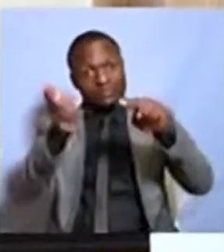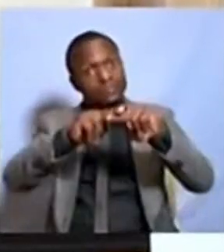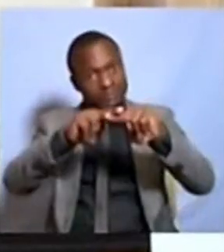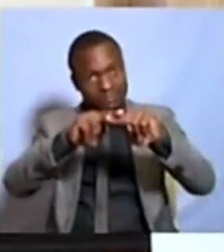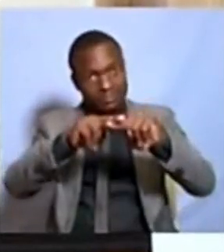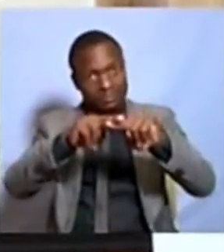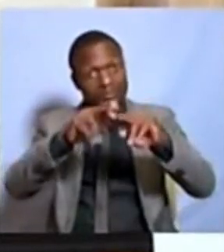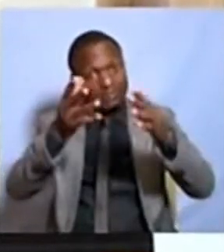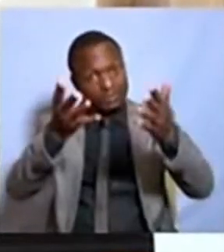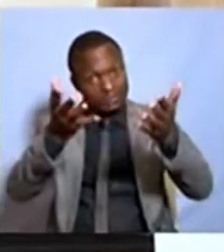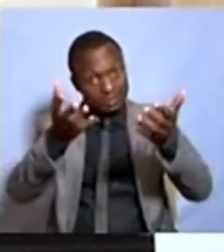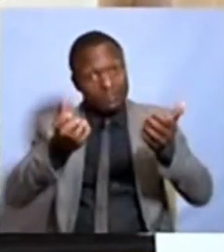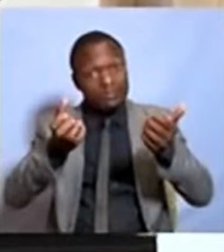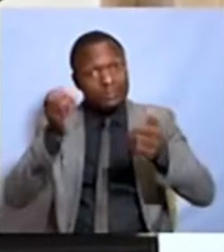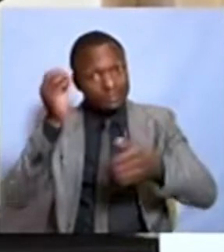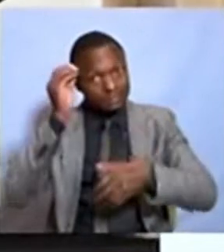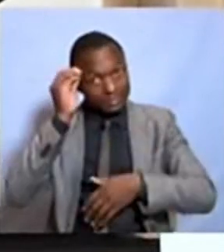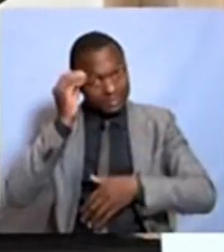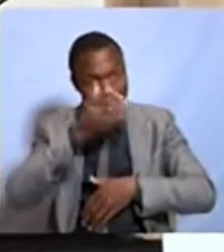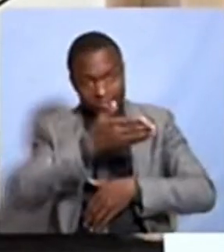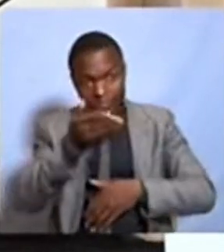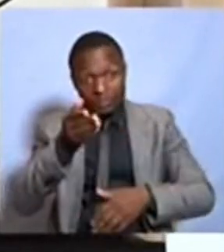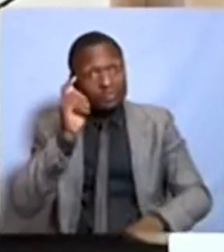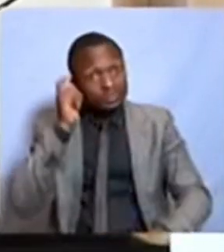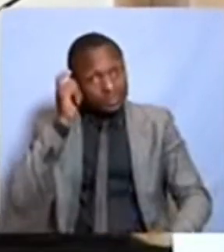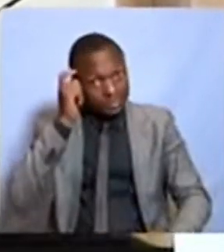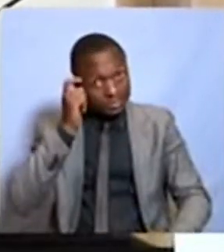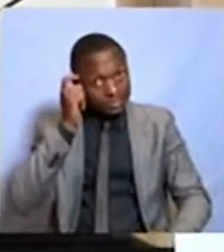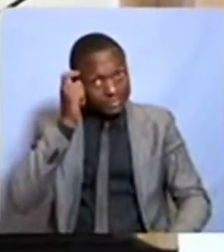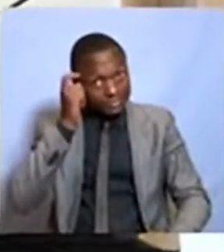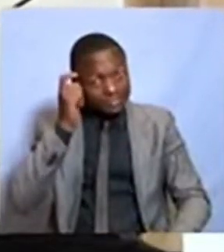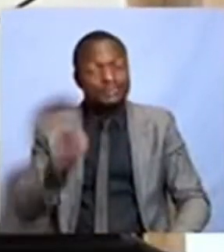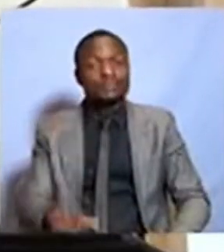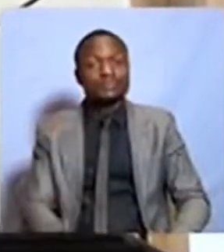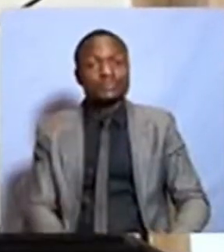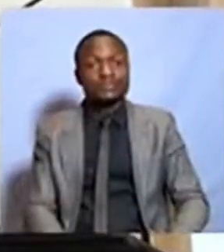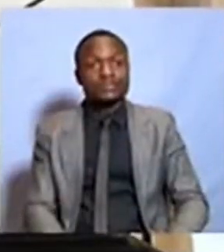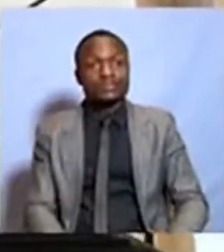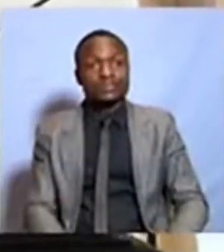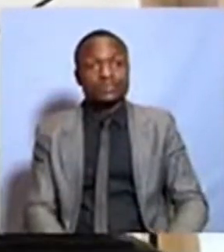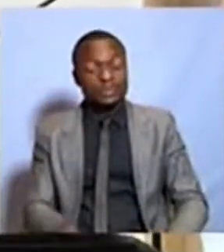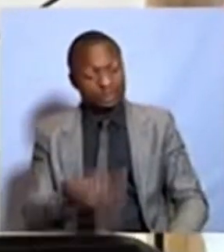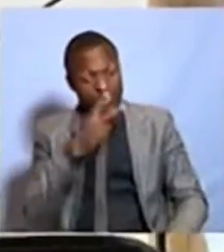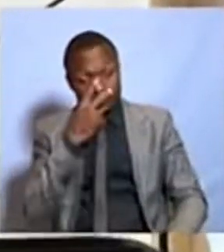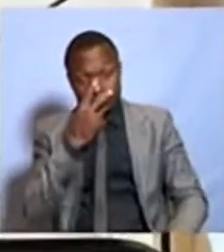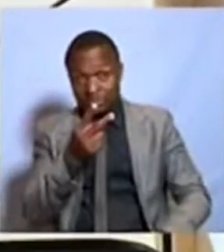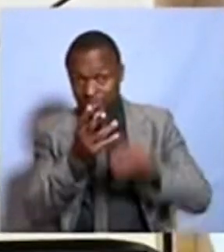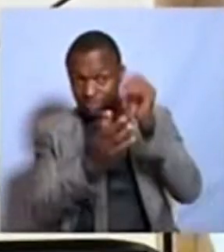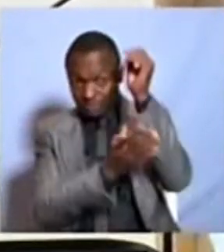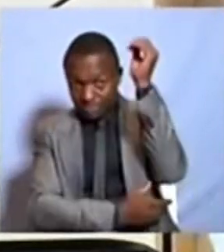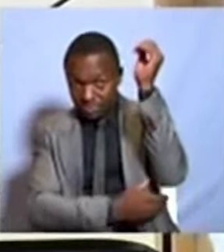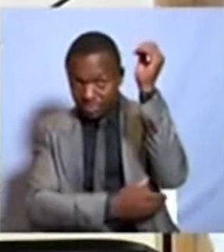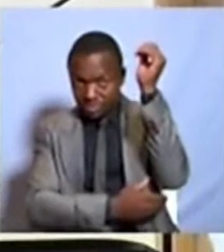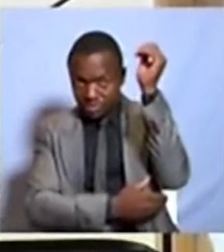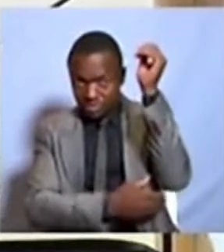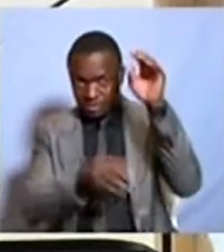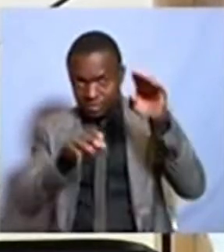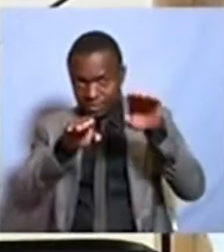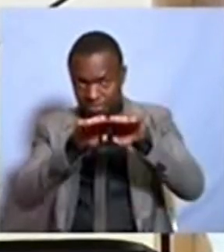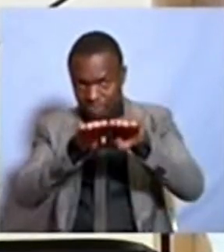So I wanted to find out from you, do you think, or do you see poverty levels in rural